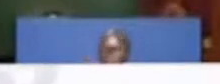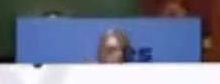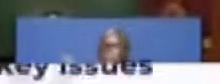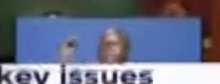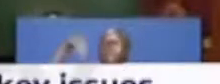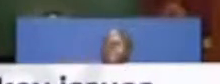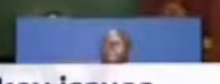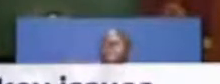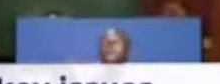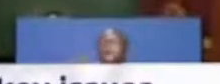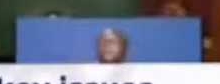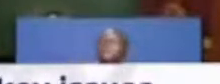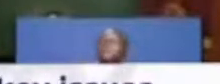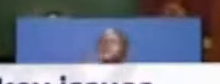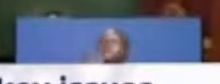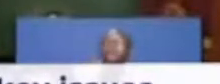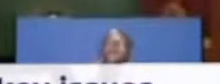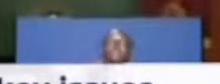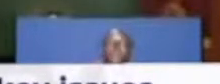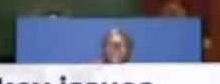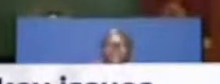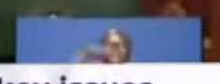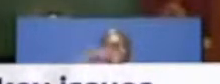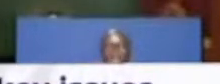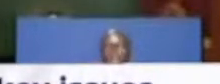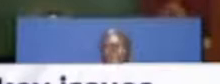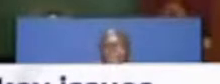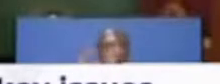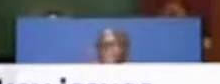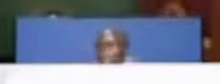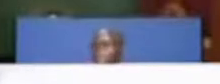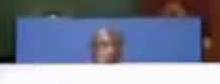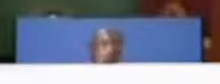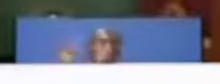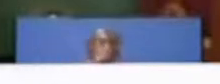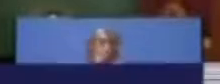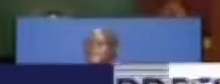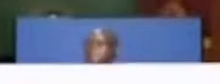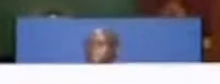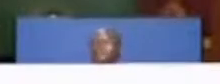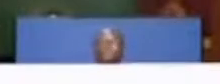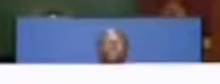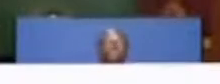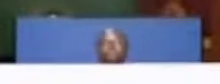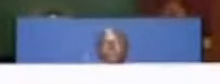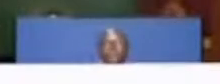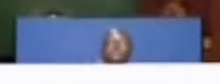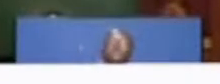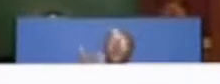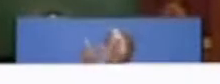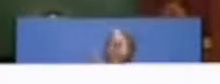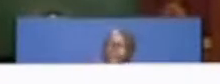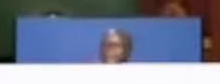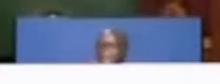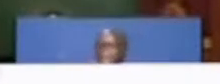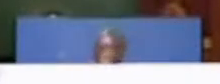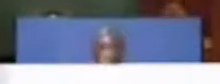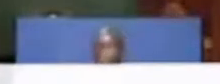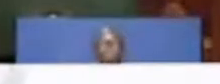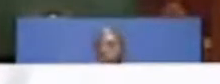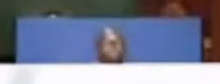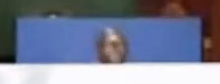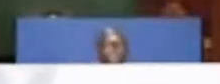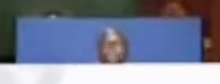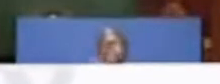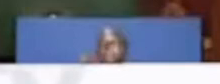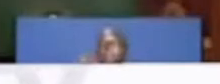4 vessels at a time. And instead of taking a whole day of loading fuel, each of the 4 vessels will